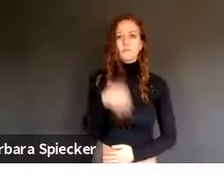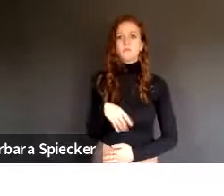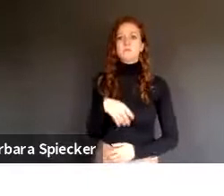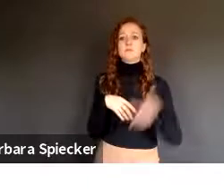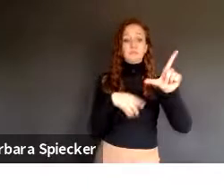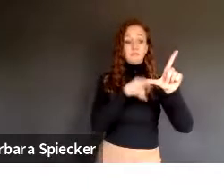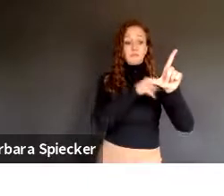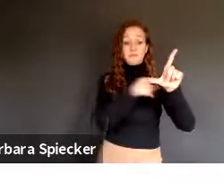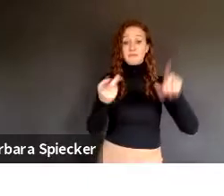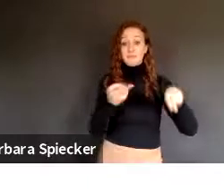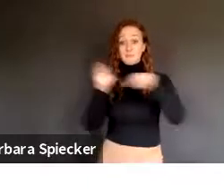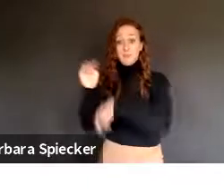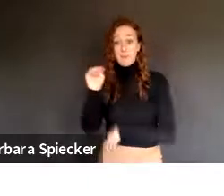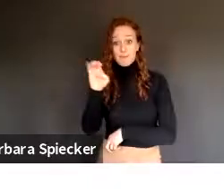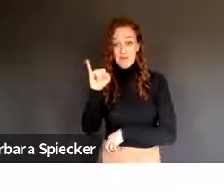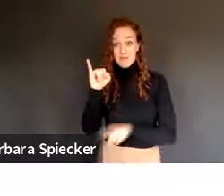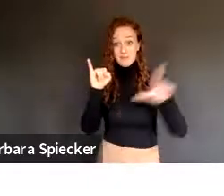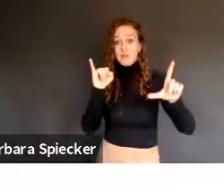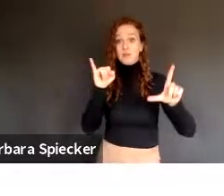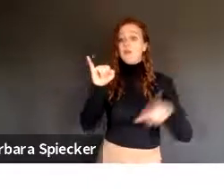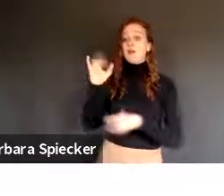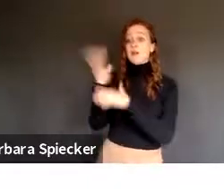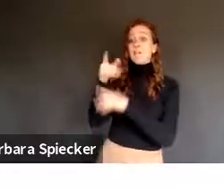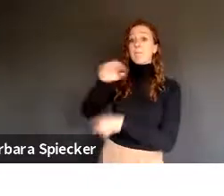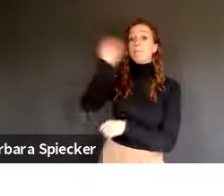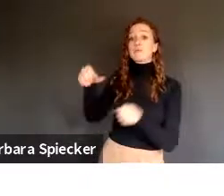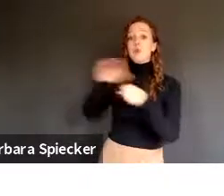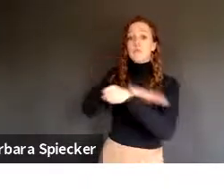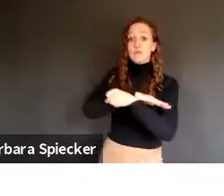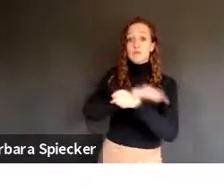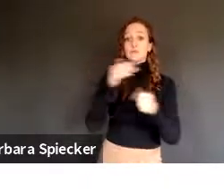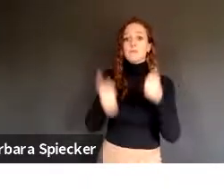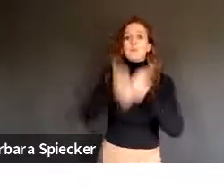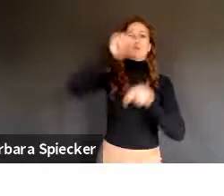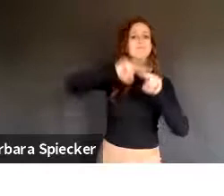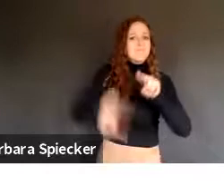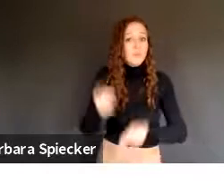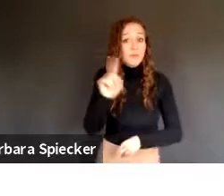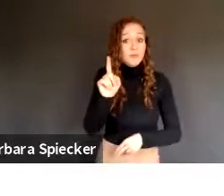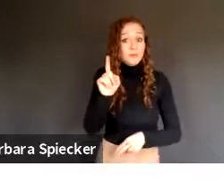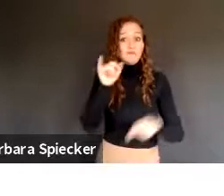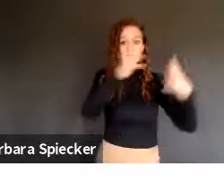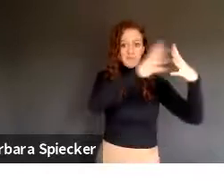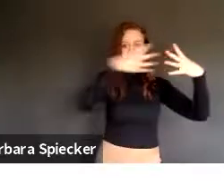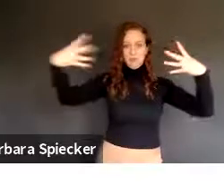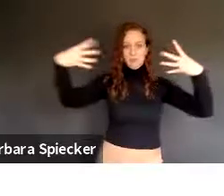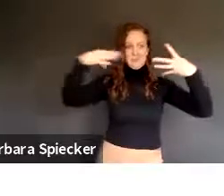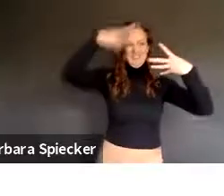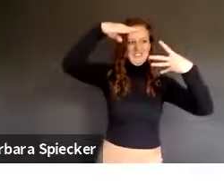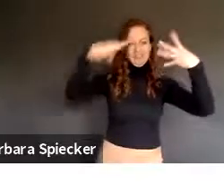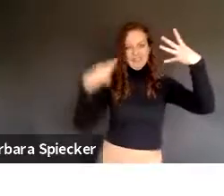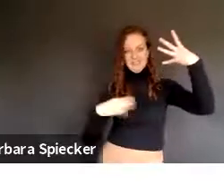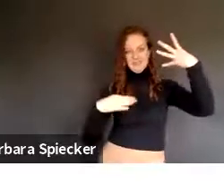responded similarly, but the panel to the left of that shows Hedophyllum, now that was an exception. The cover of this